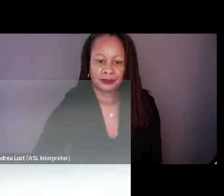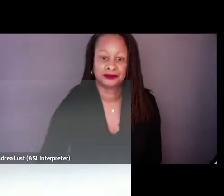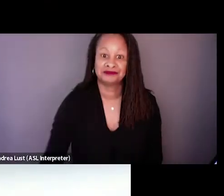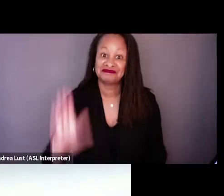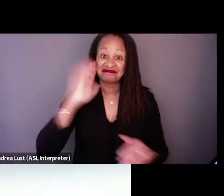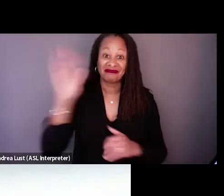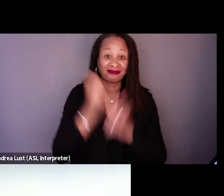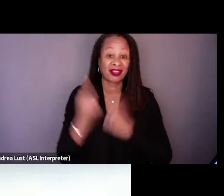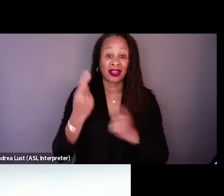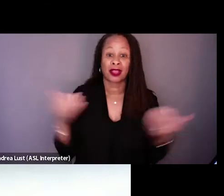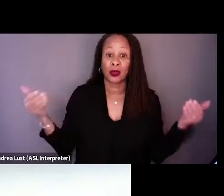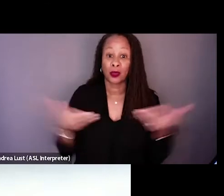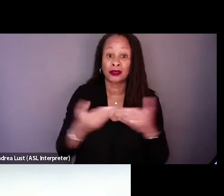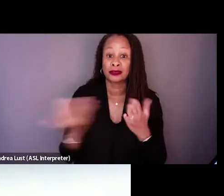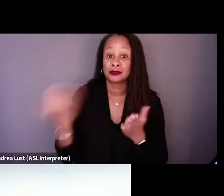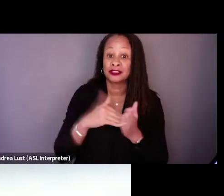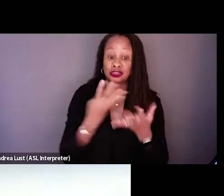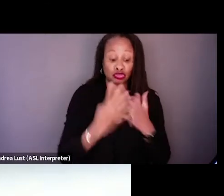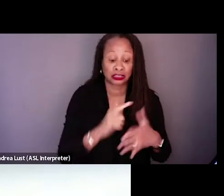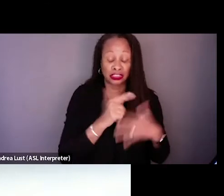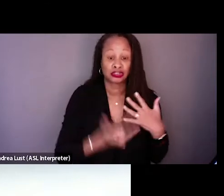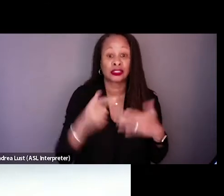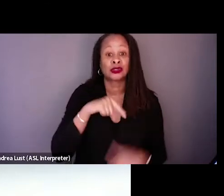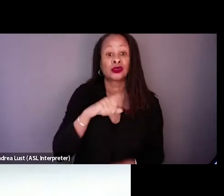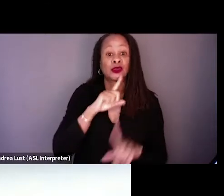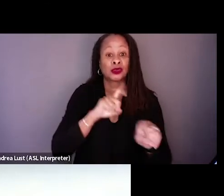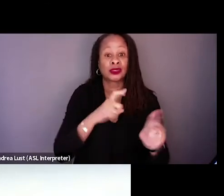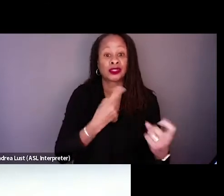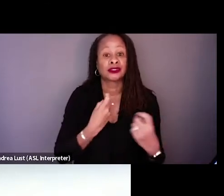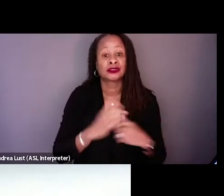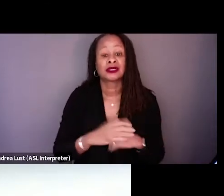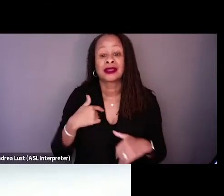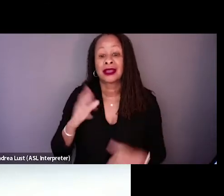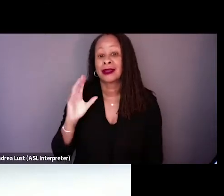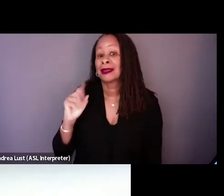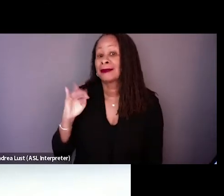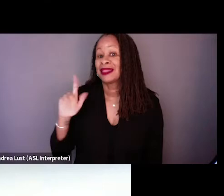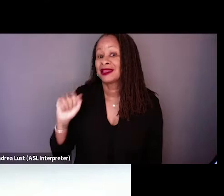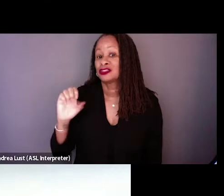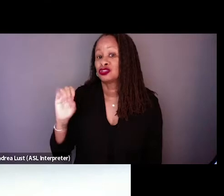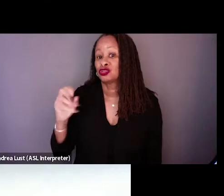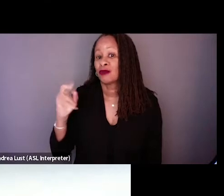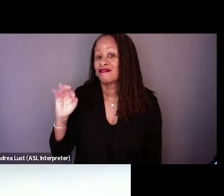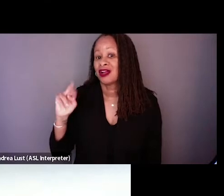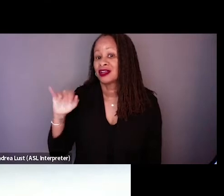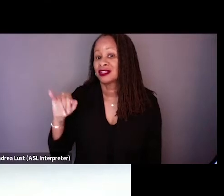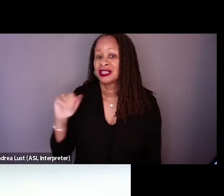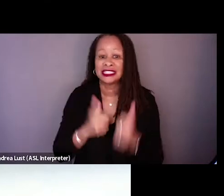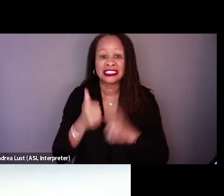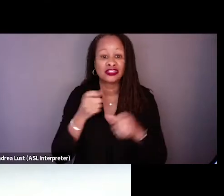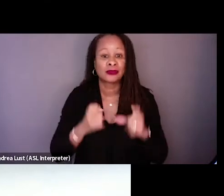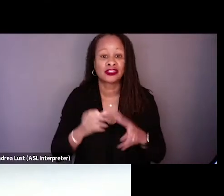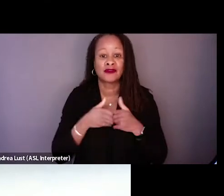Hello, everyone. Welcome to another screening series Q&A. My name is Camelia Shofani, and I'm the Senior Manager